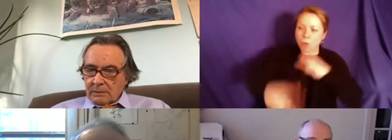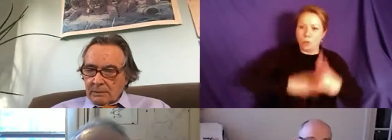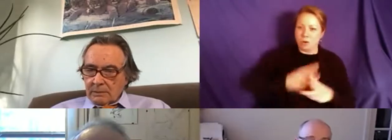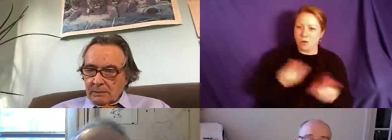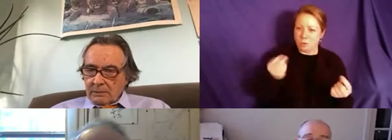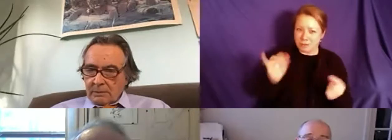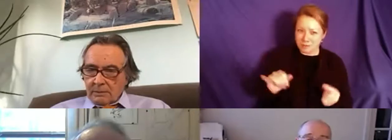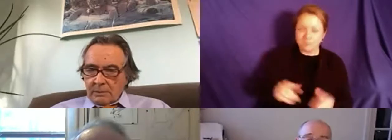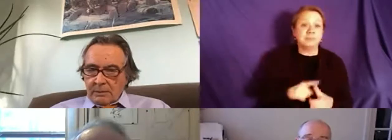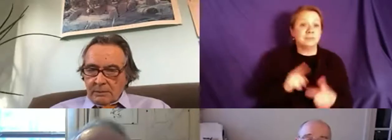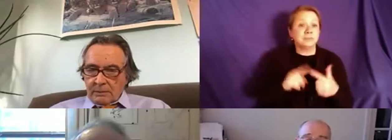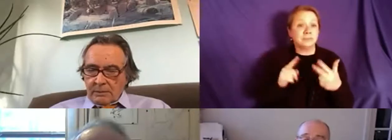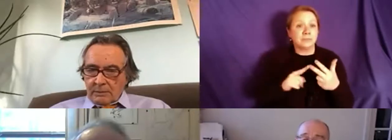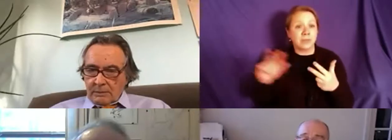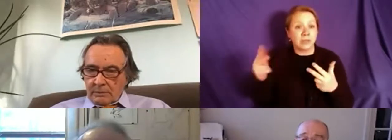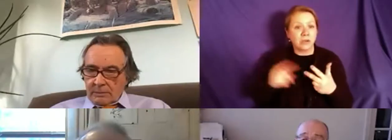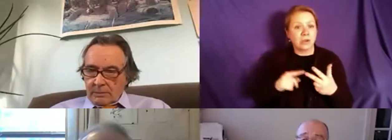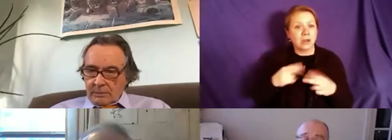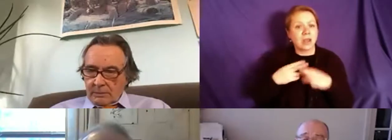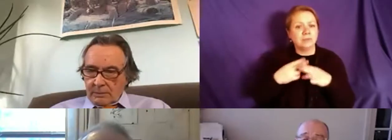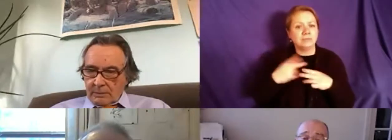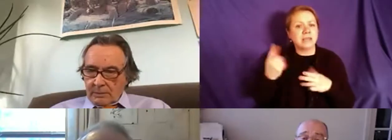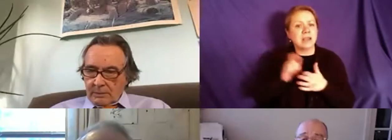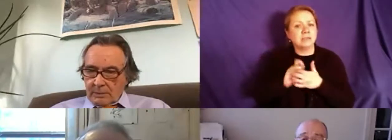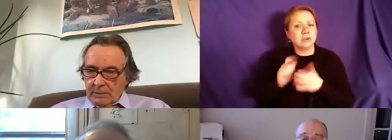The third piece is I did a piece called Holding On, which is about